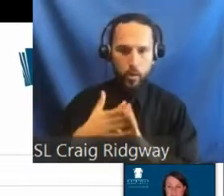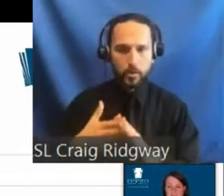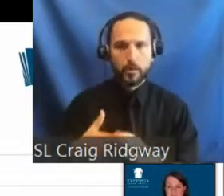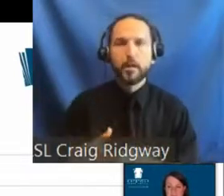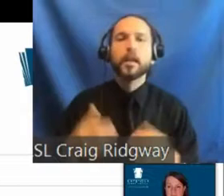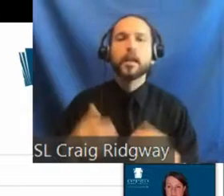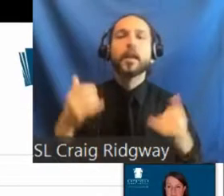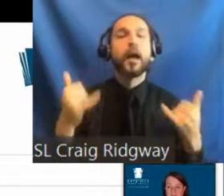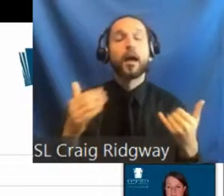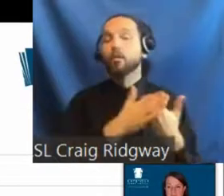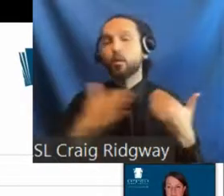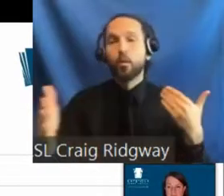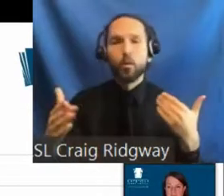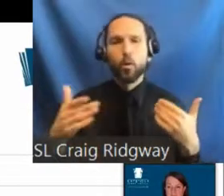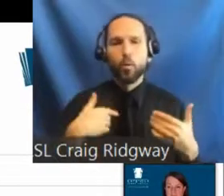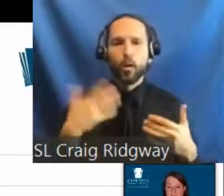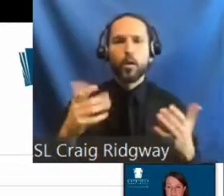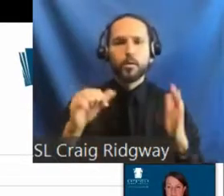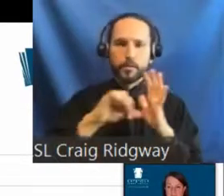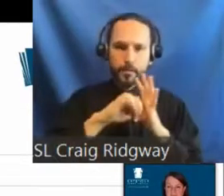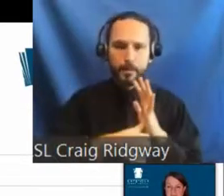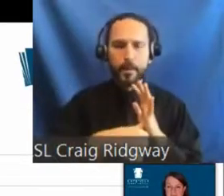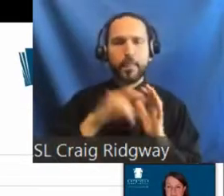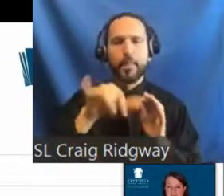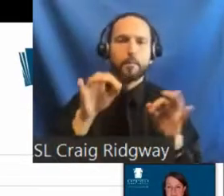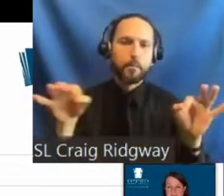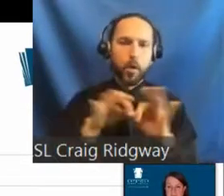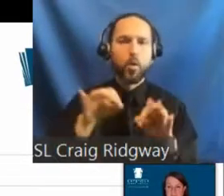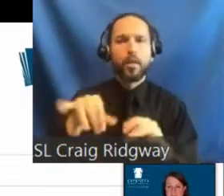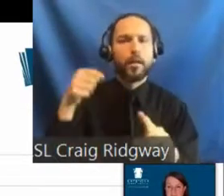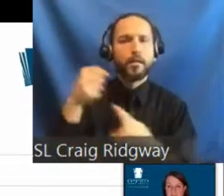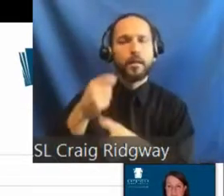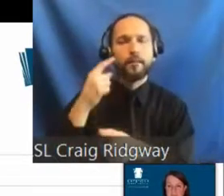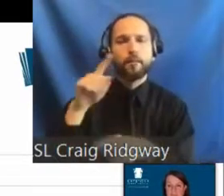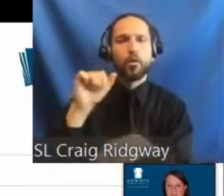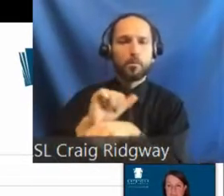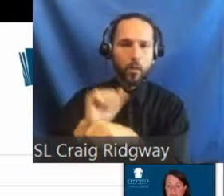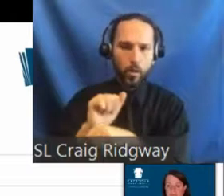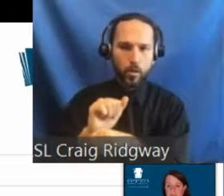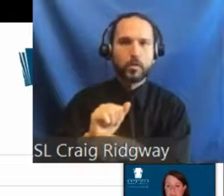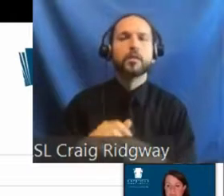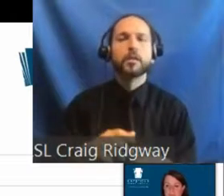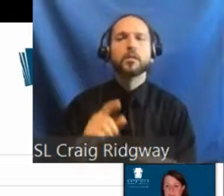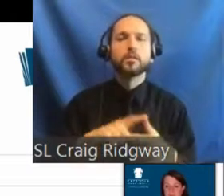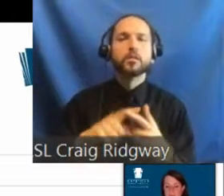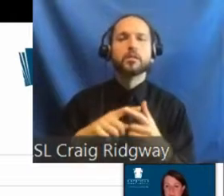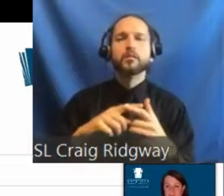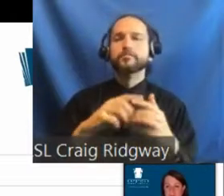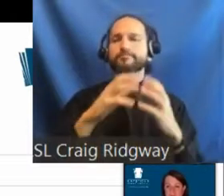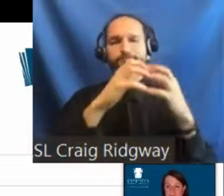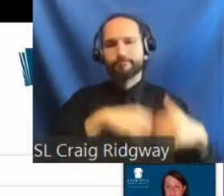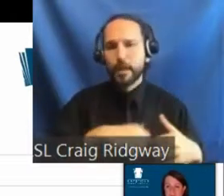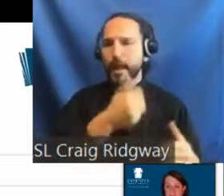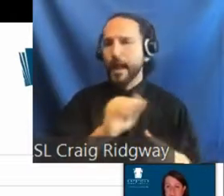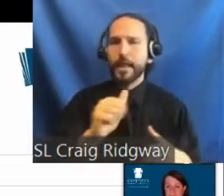always, we will continue to highlight the importance and the impact of employment to break down barriers and create